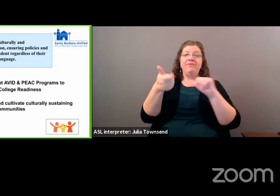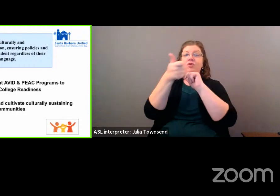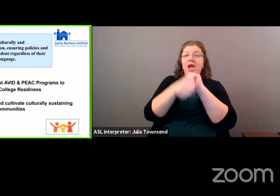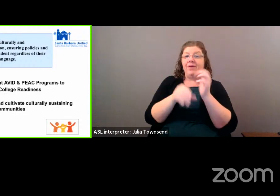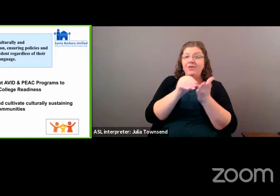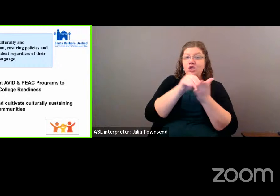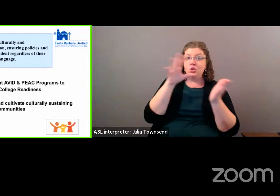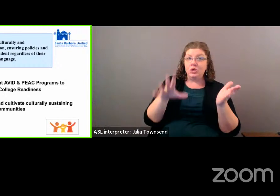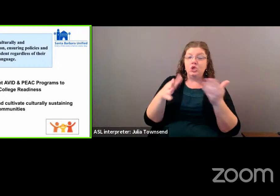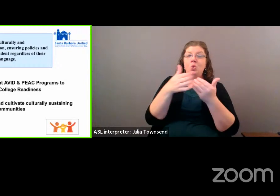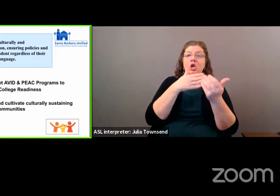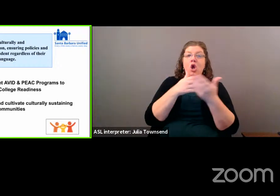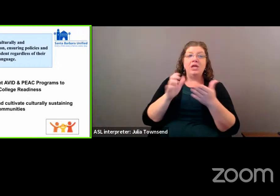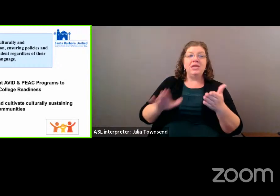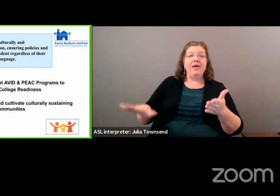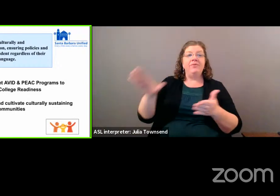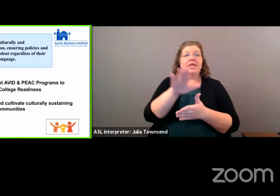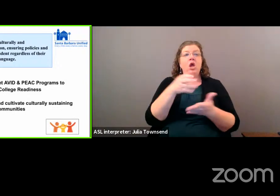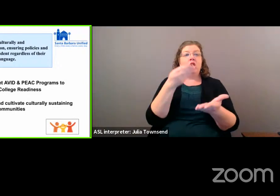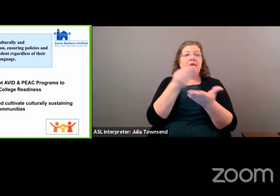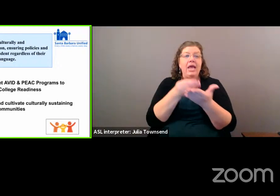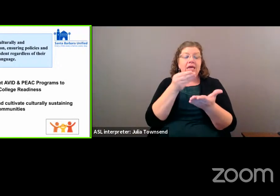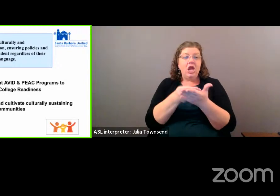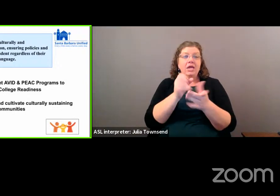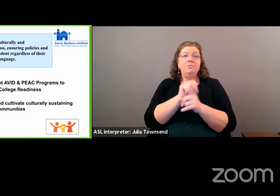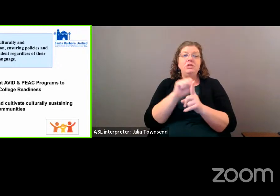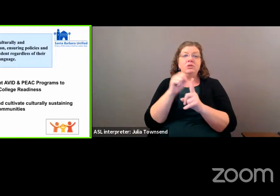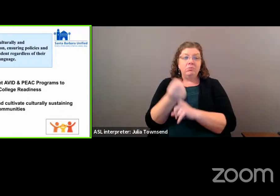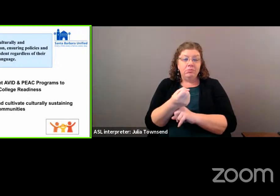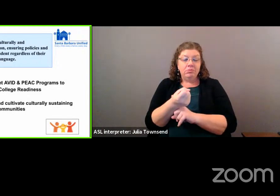for every student, regardless of their economic